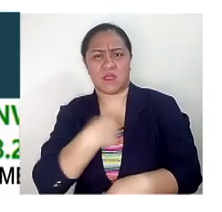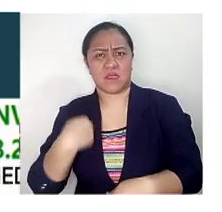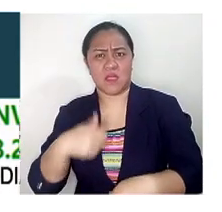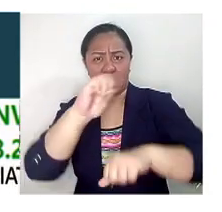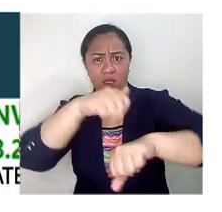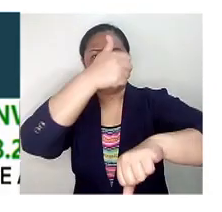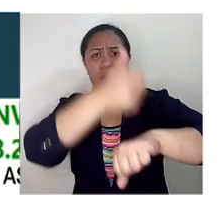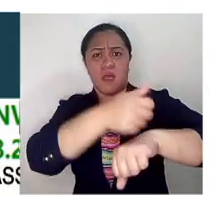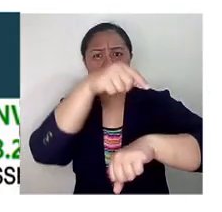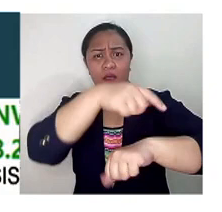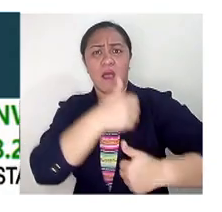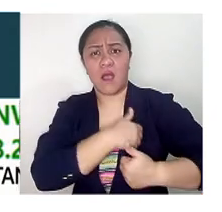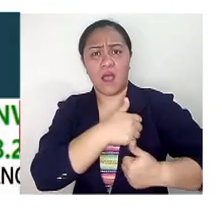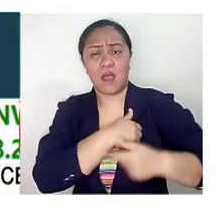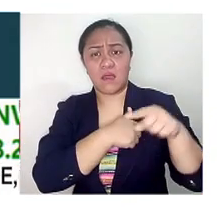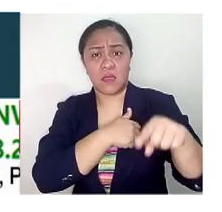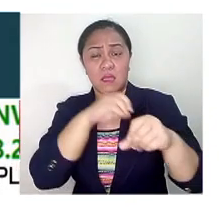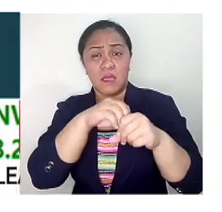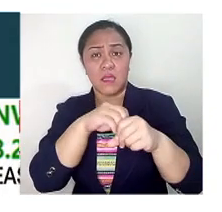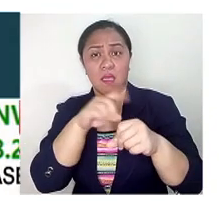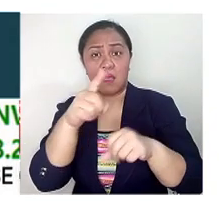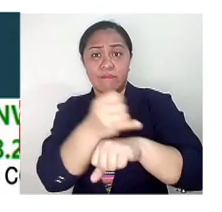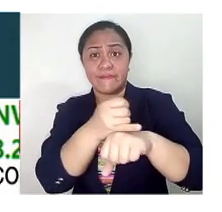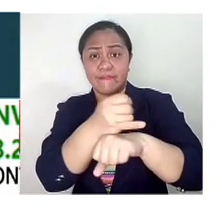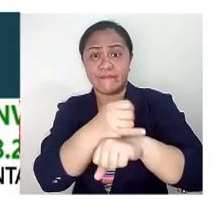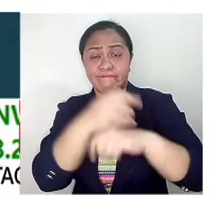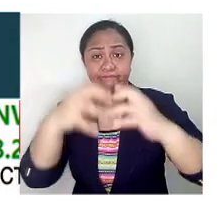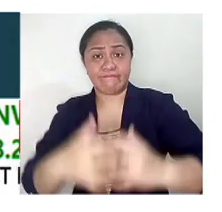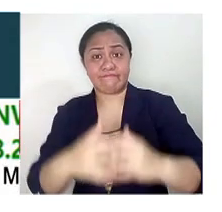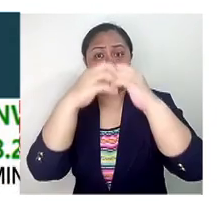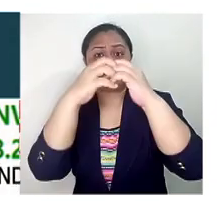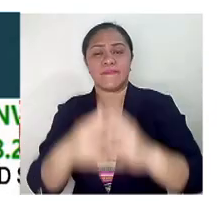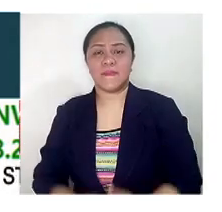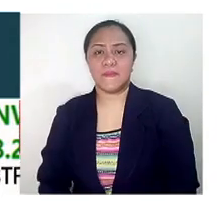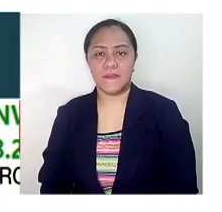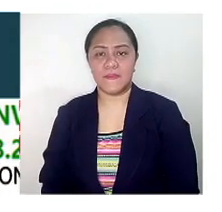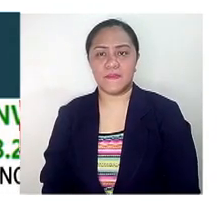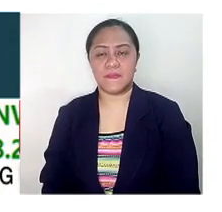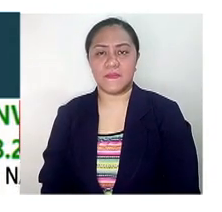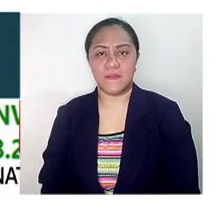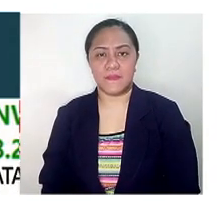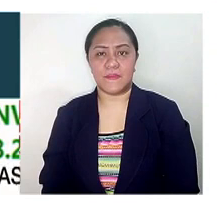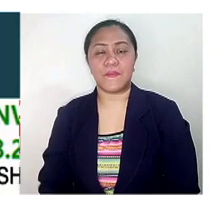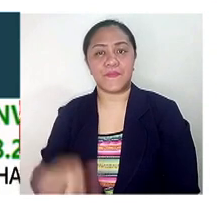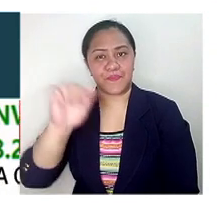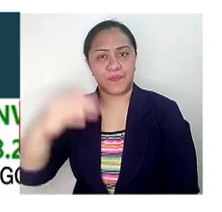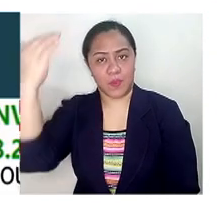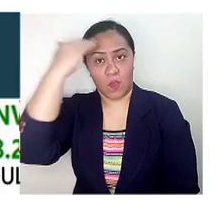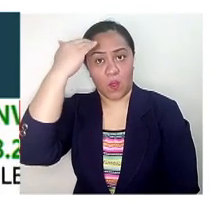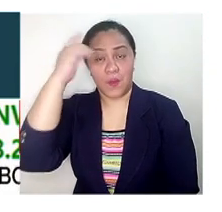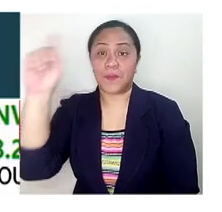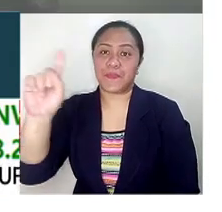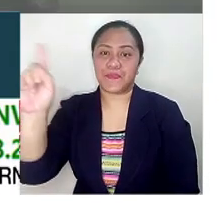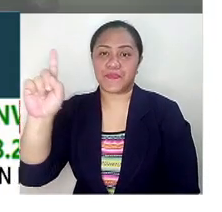bases in these man-made islands, Doctor? Well, we know, of course, that China has an excessive claim